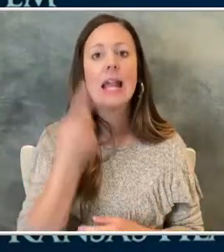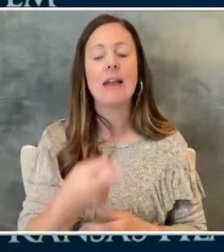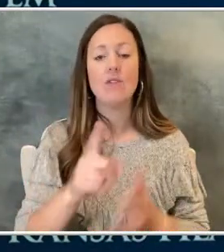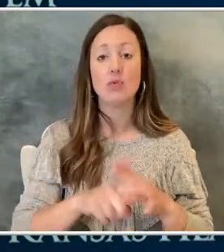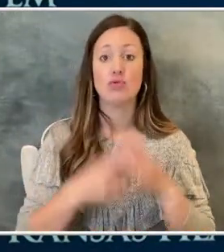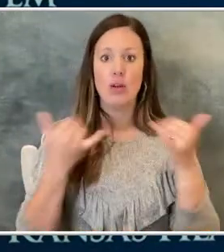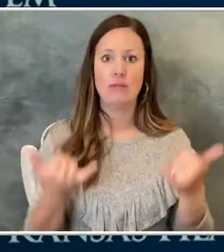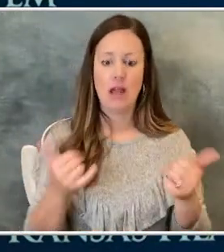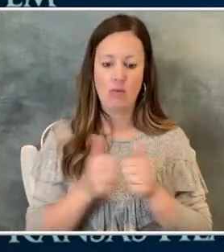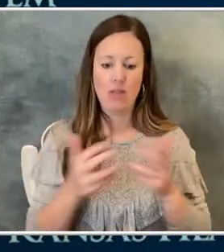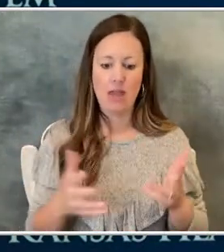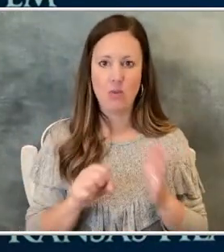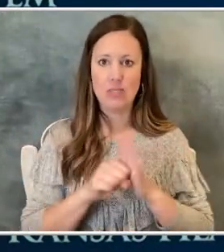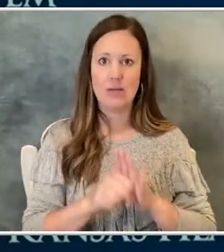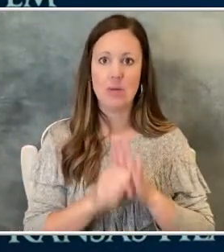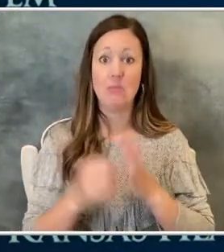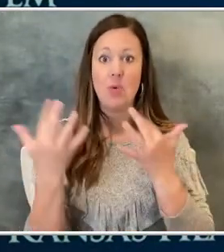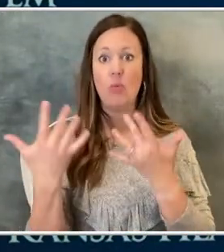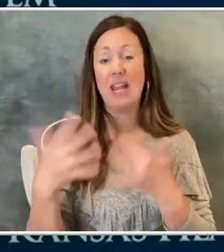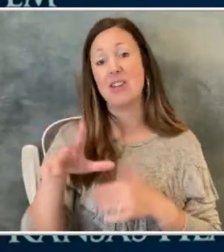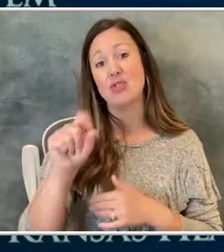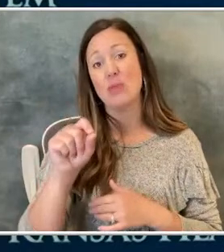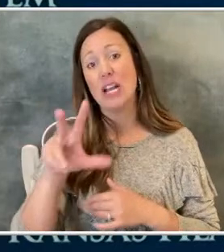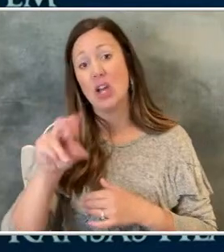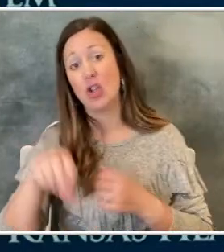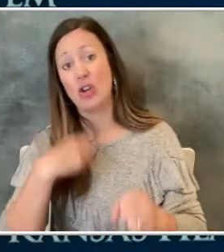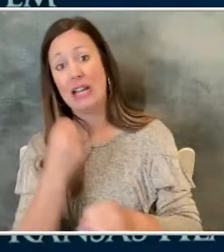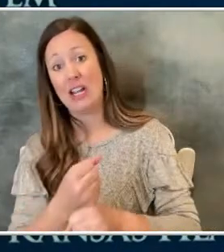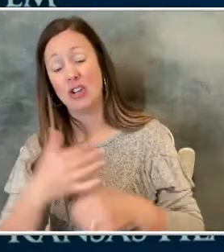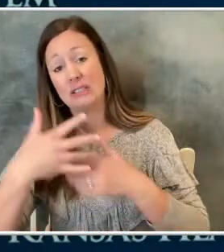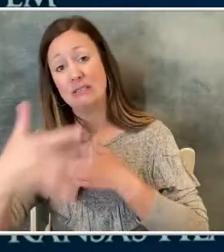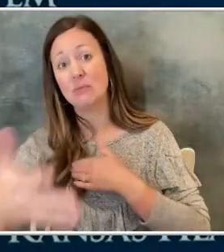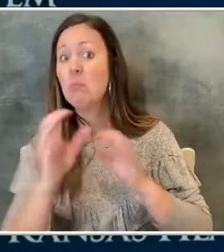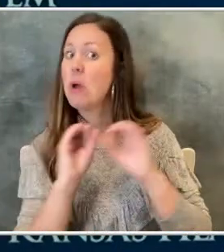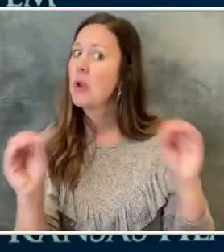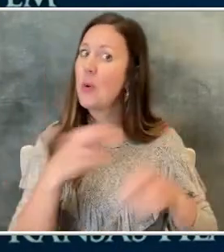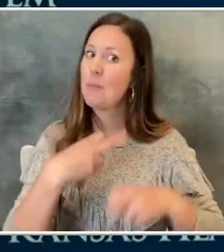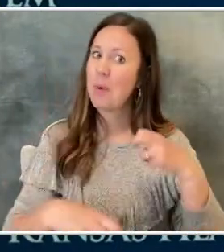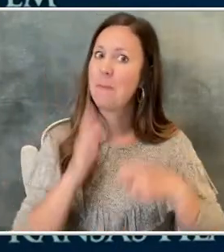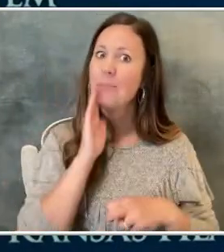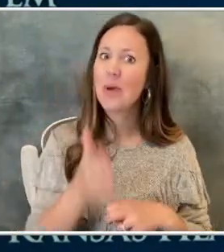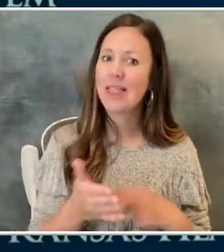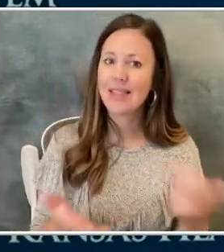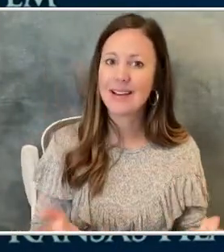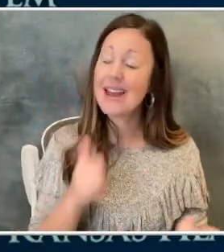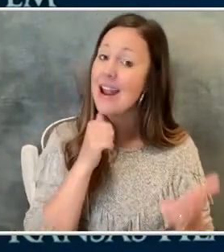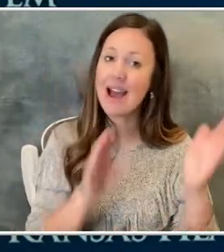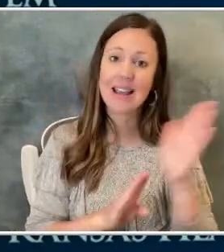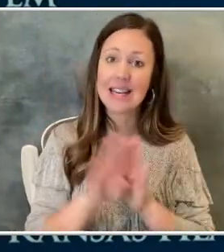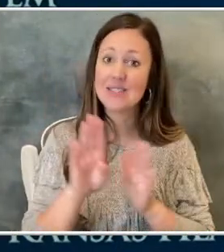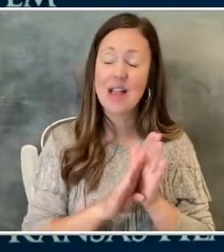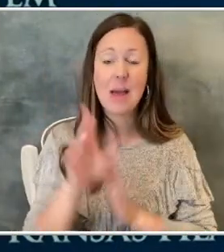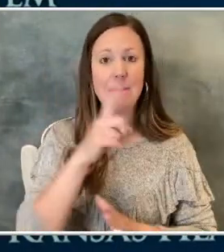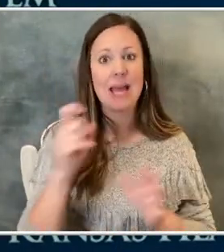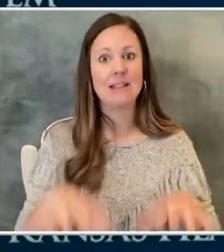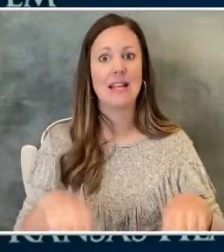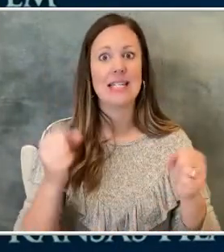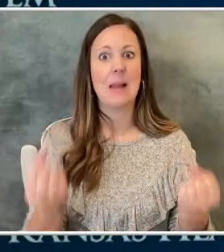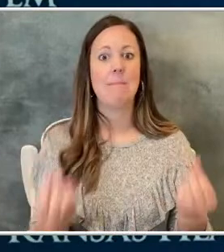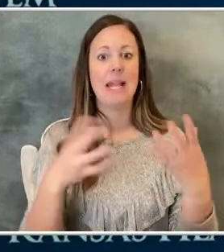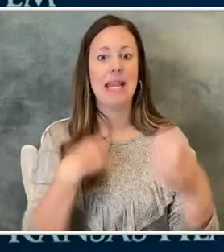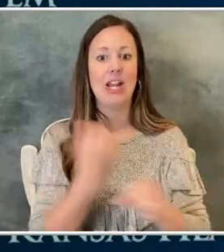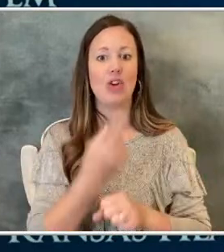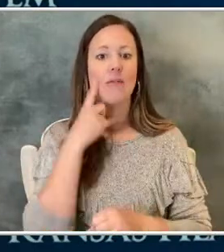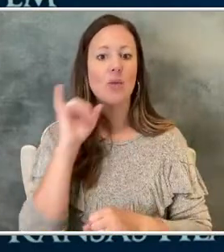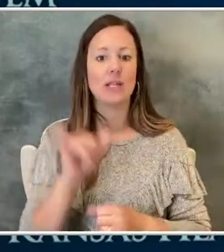asymptomatic, waiting 20, 30 years, you're not going to have problems. It's not going to develop because it takes decades for some of this disease to